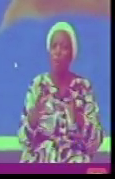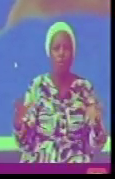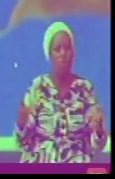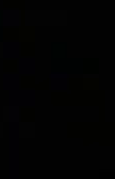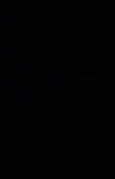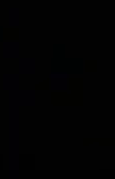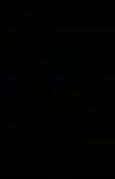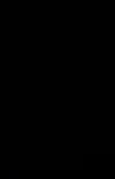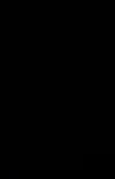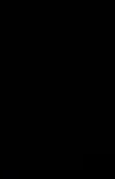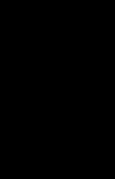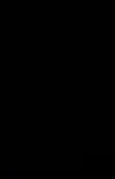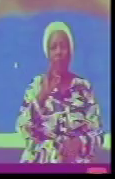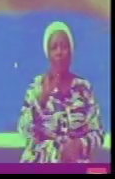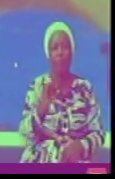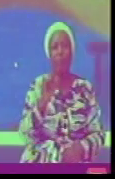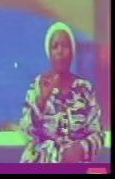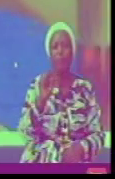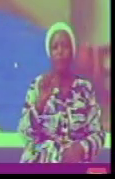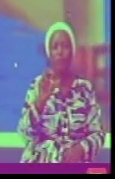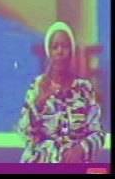fix upon